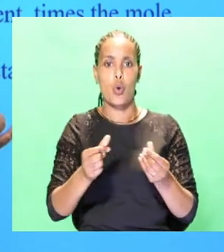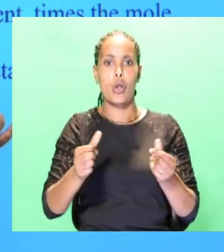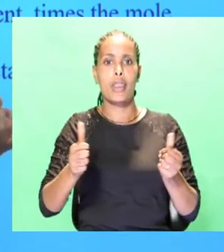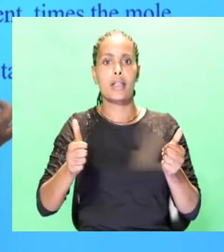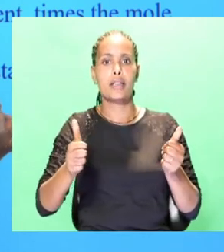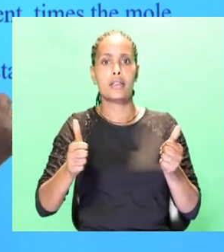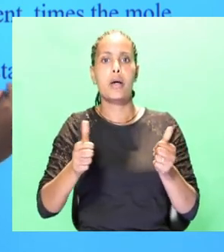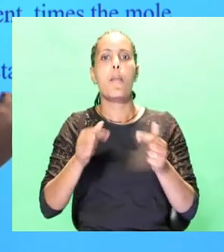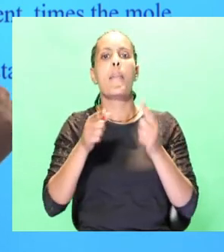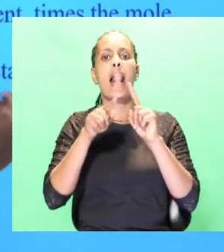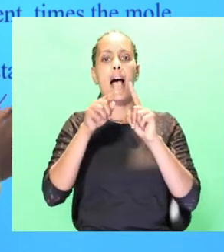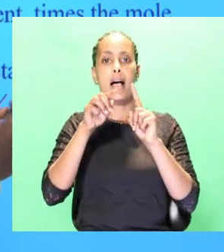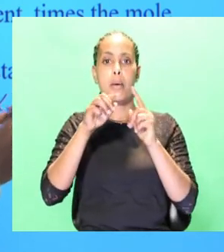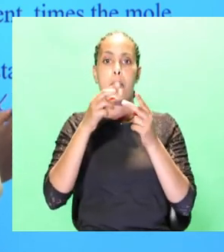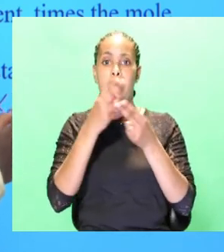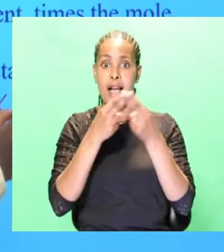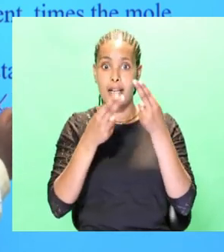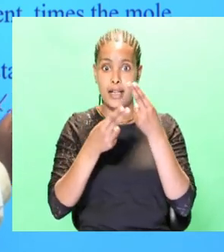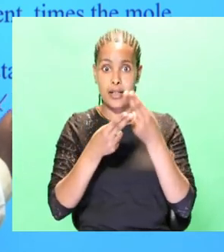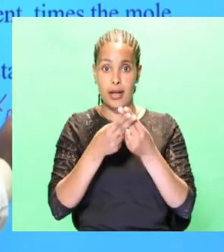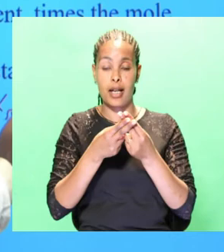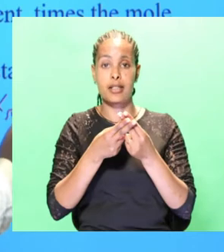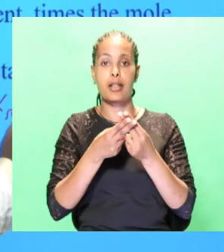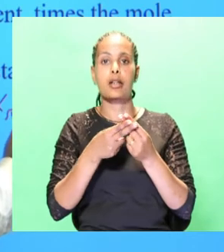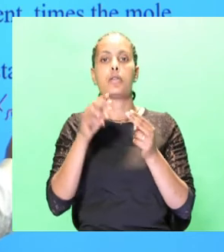mole fraction of the solute plus